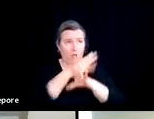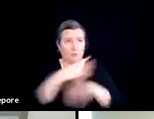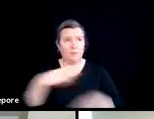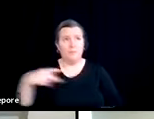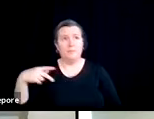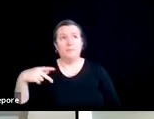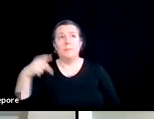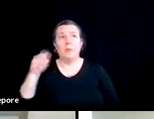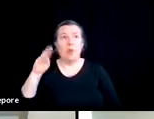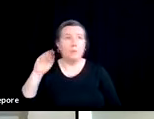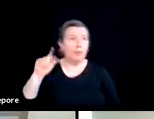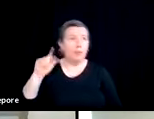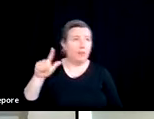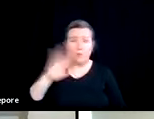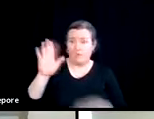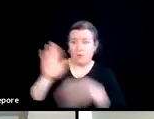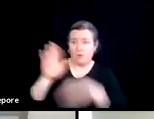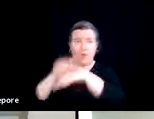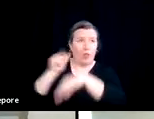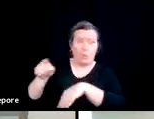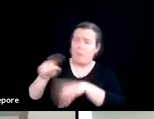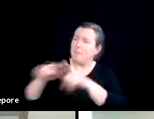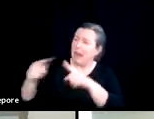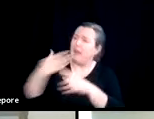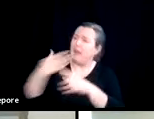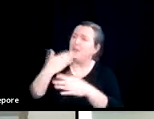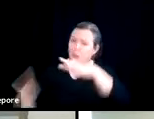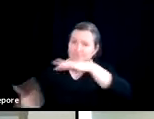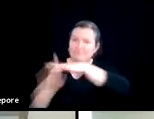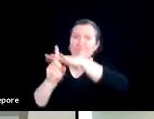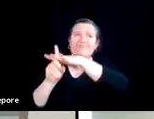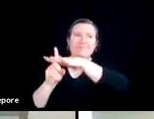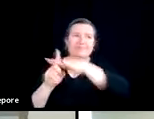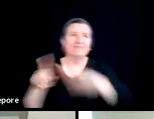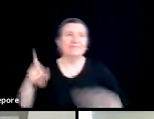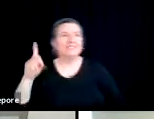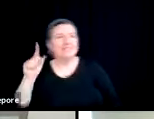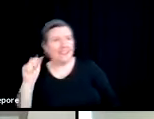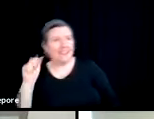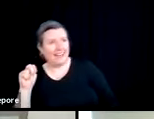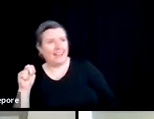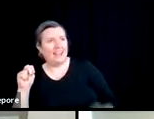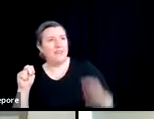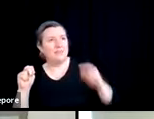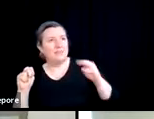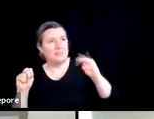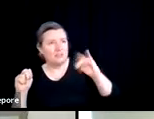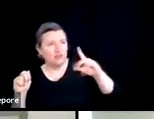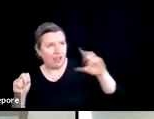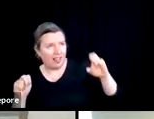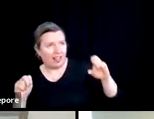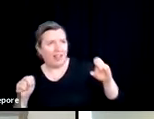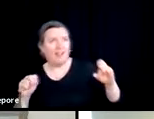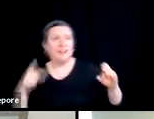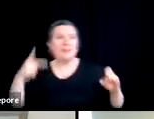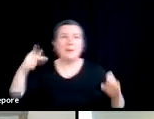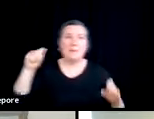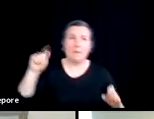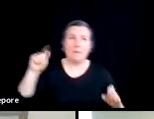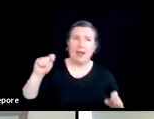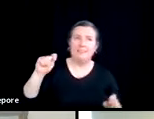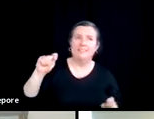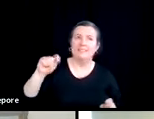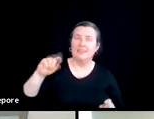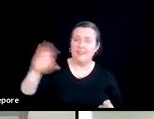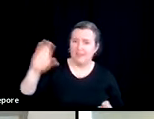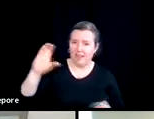from the bullpen, but thank you for being here. Dan Bryant for coordinating with Michelle. Pat Callahan on the phone. Again, I'm virtual for